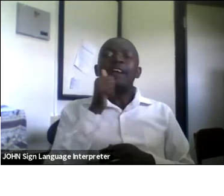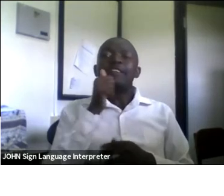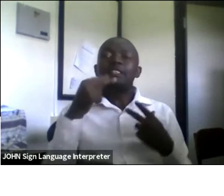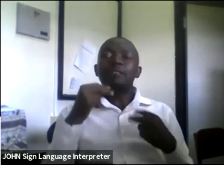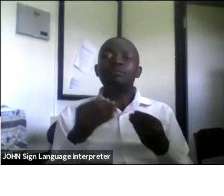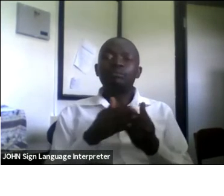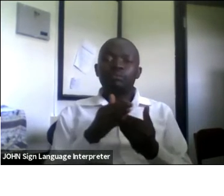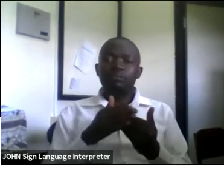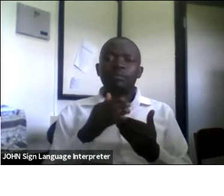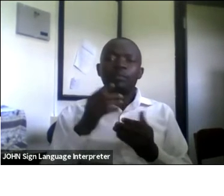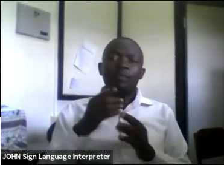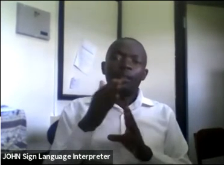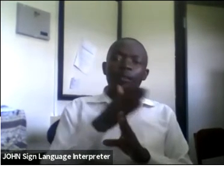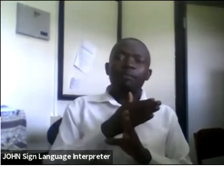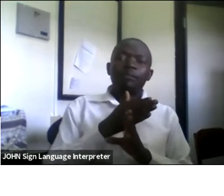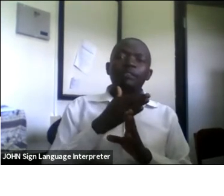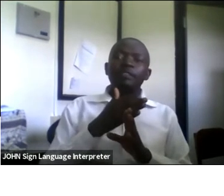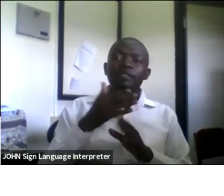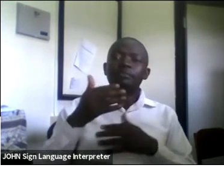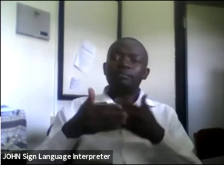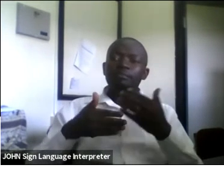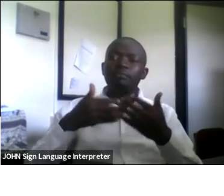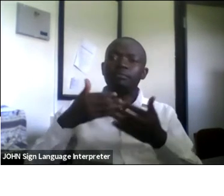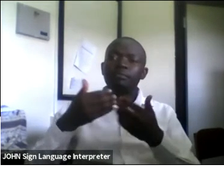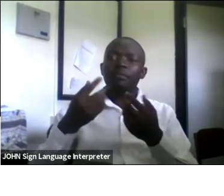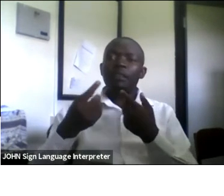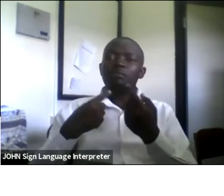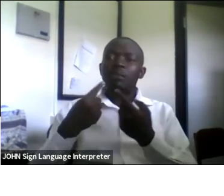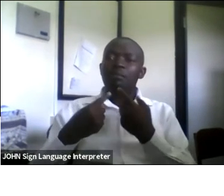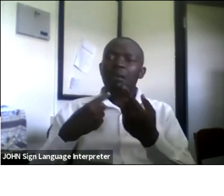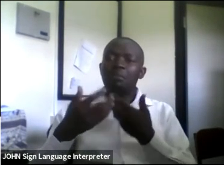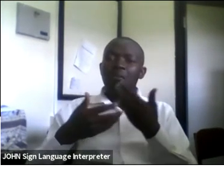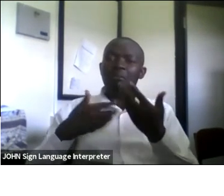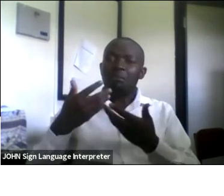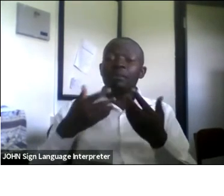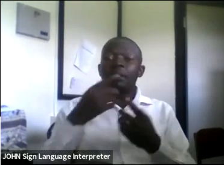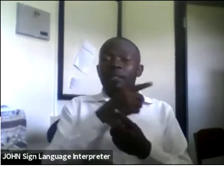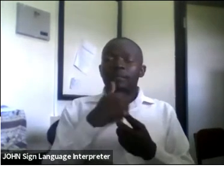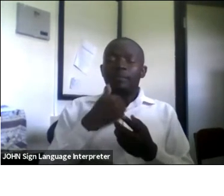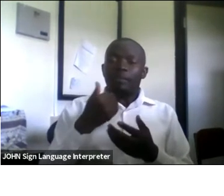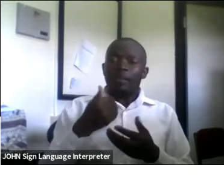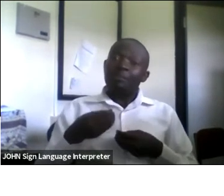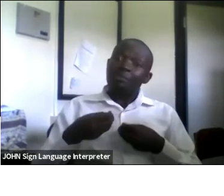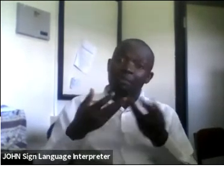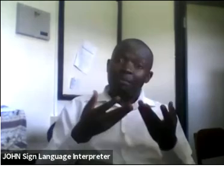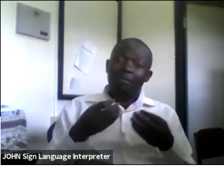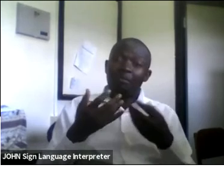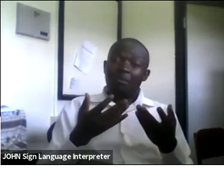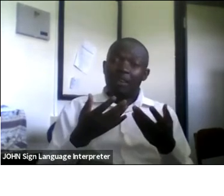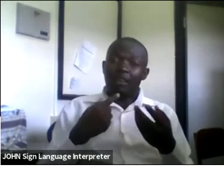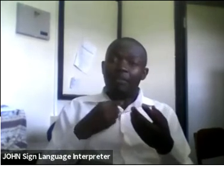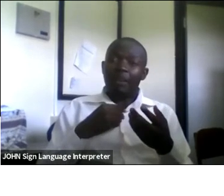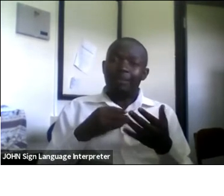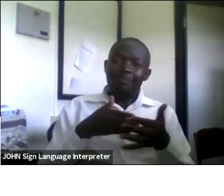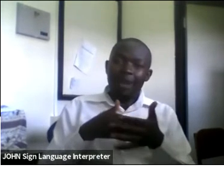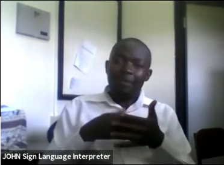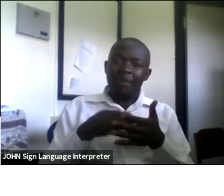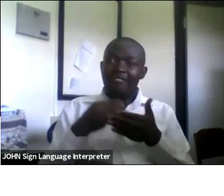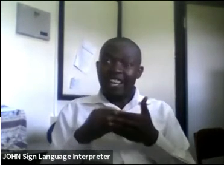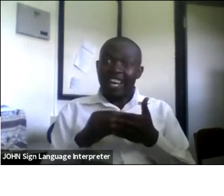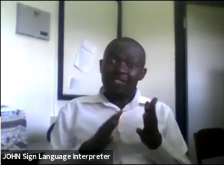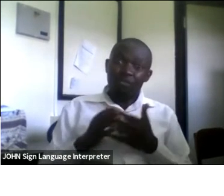previous declaration talks about, as even UNSDG talks about, providing it with limited financial burden. It's